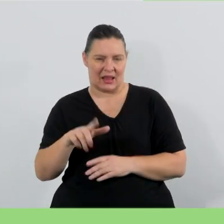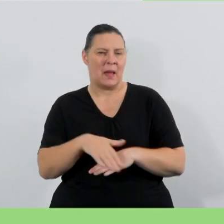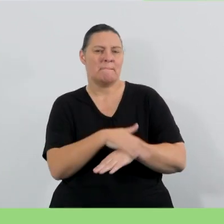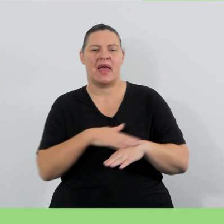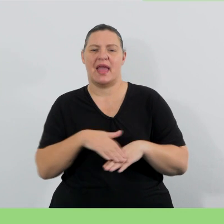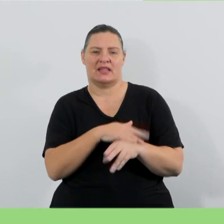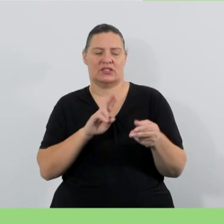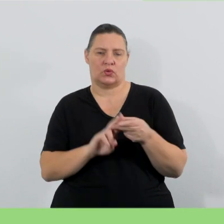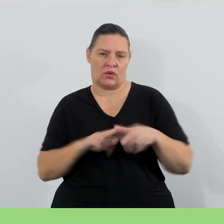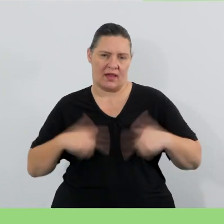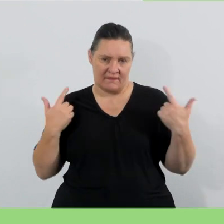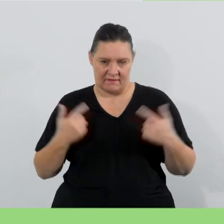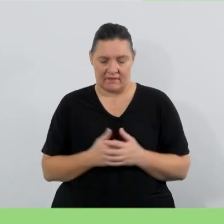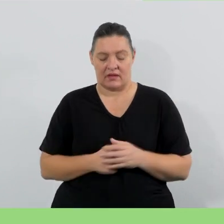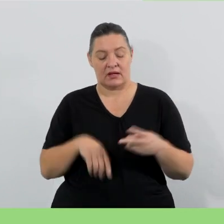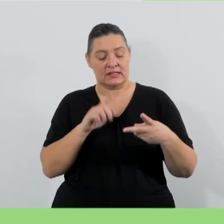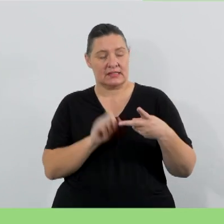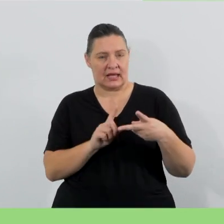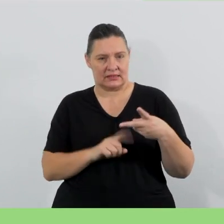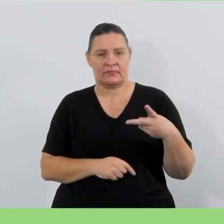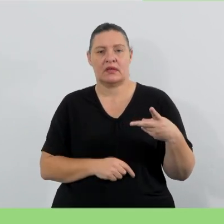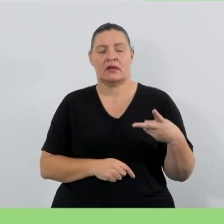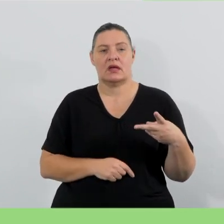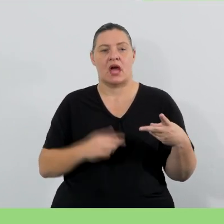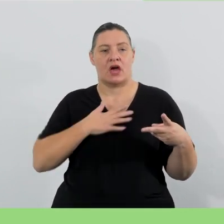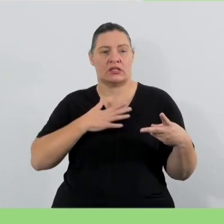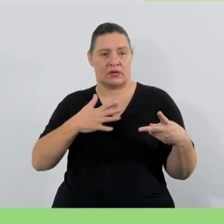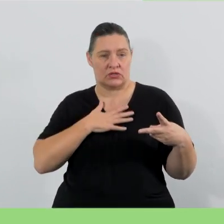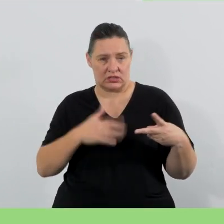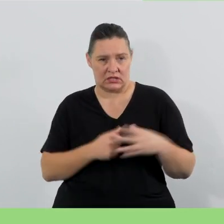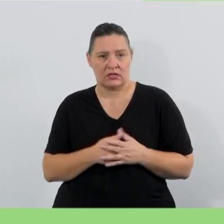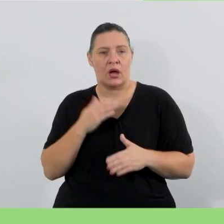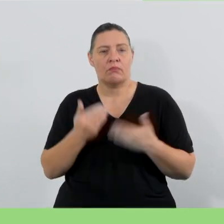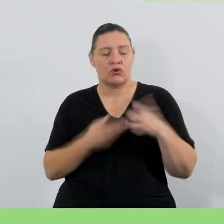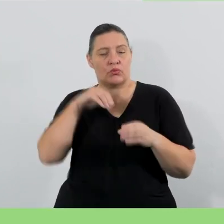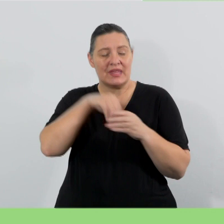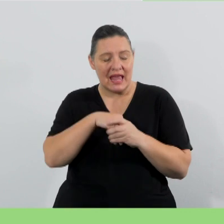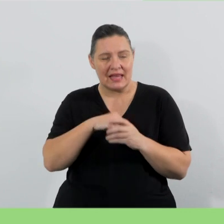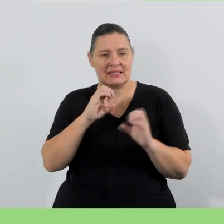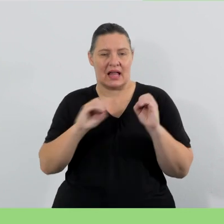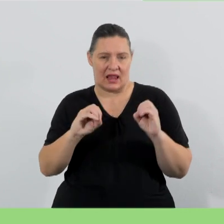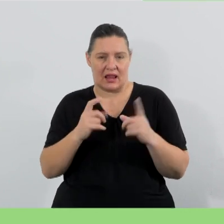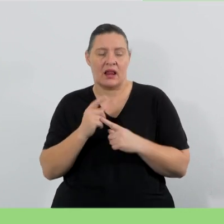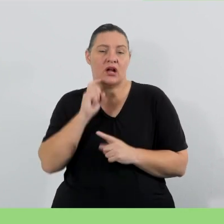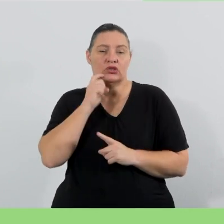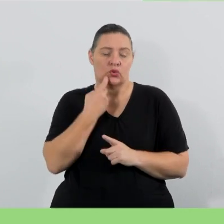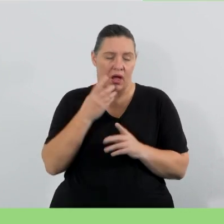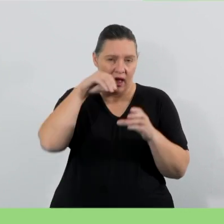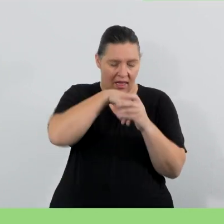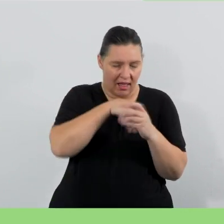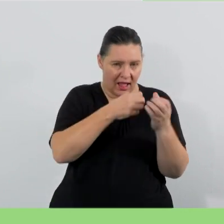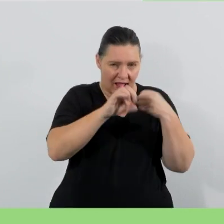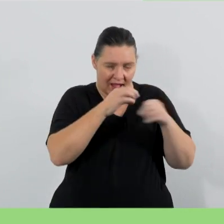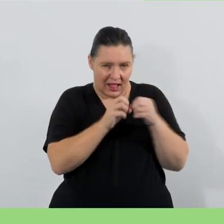unit of life. And then the second term is respiration. This is the process in cells where sugars are broken